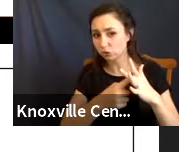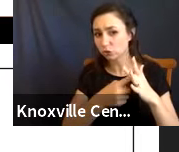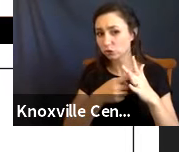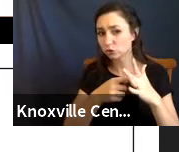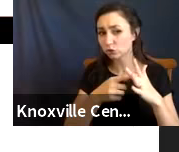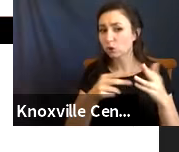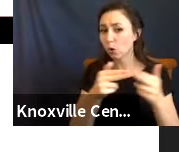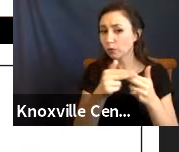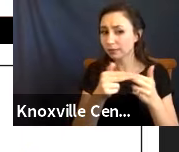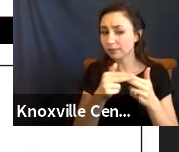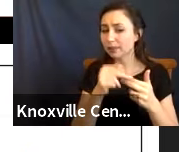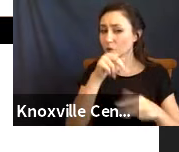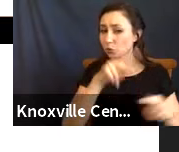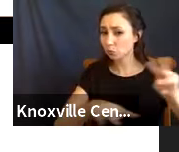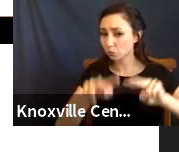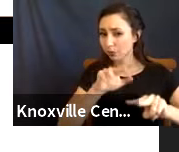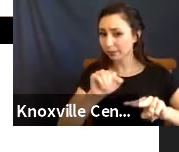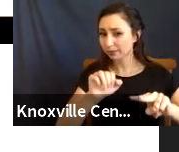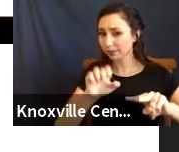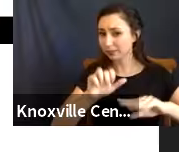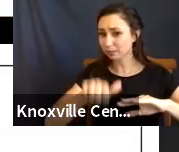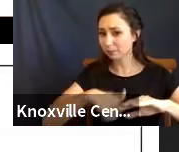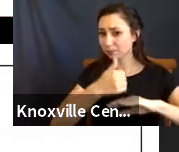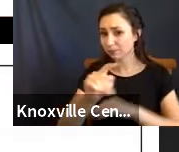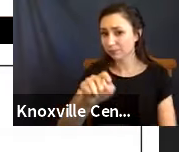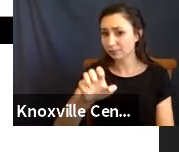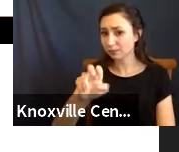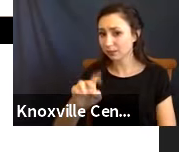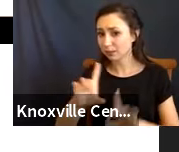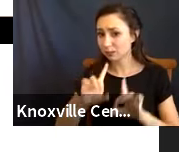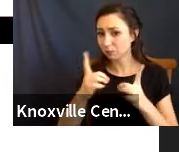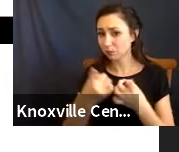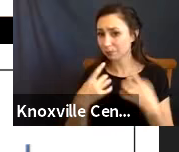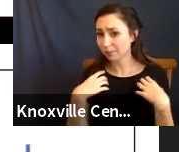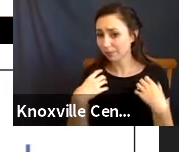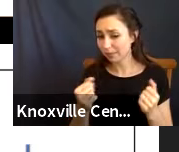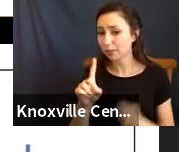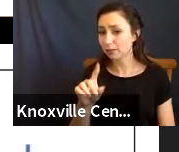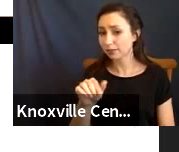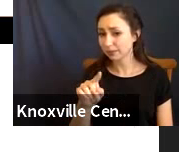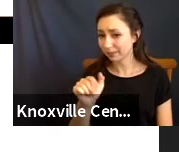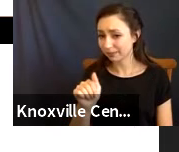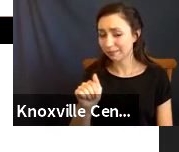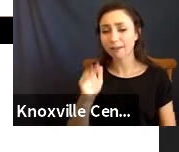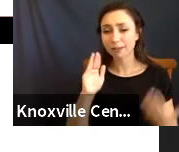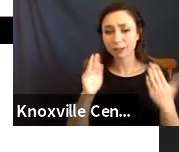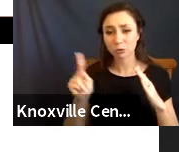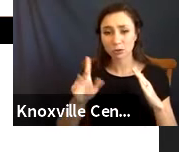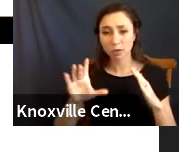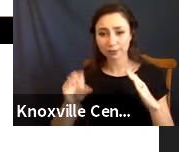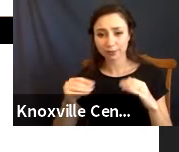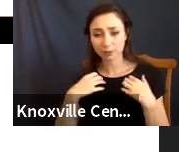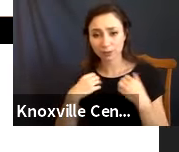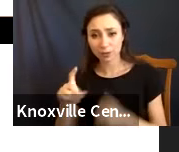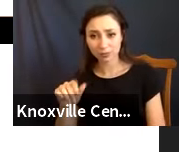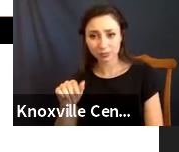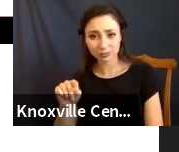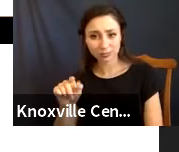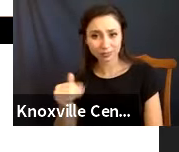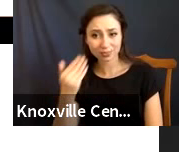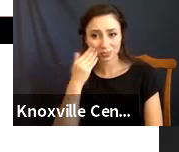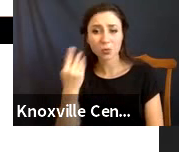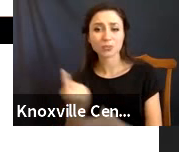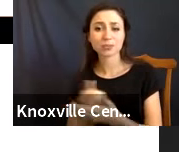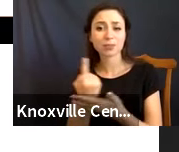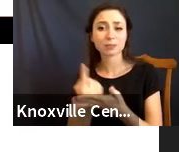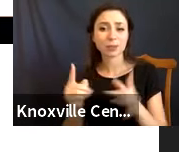on Tennessee Department of Health data as opposed to Knox County data. I know it's sometimes slightly different, but I